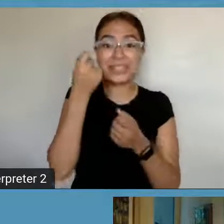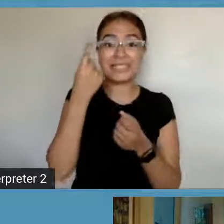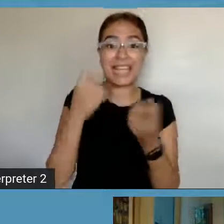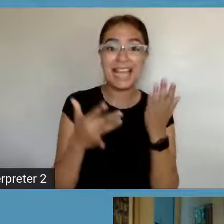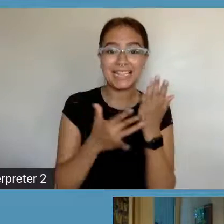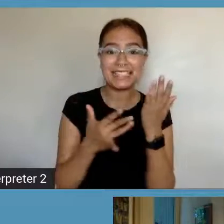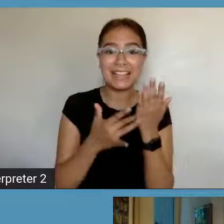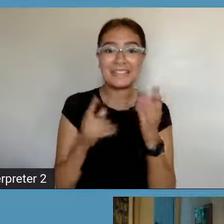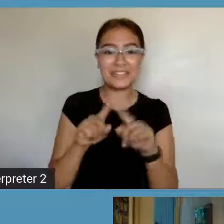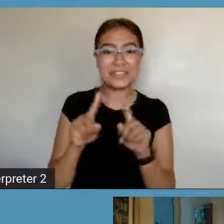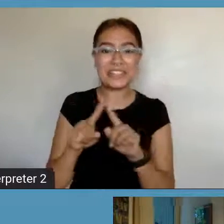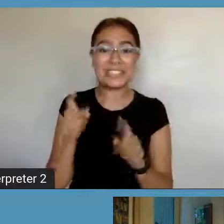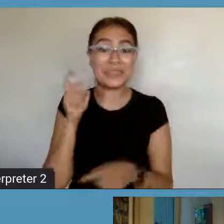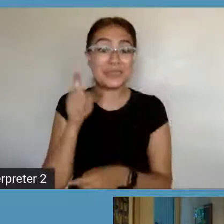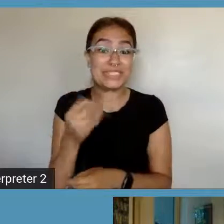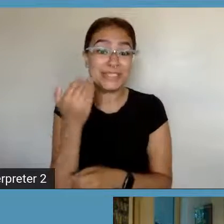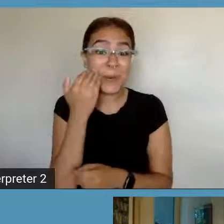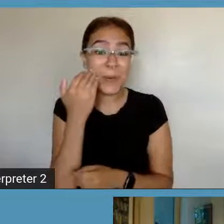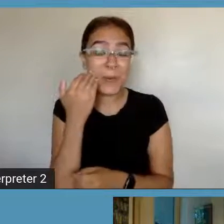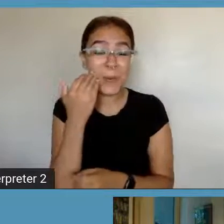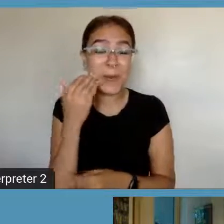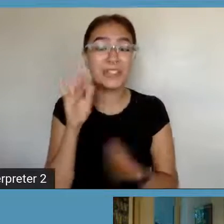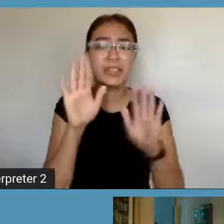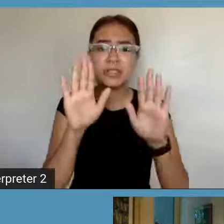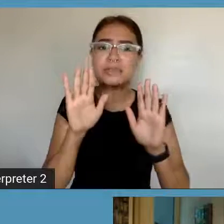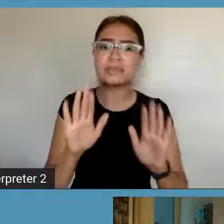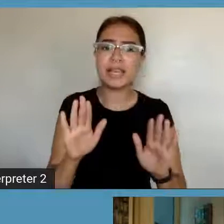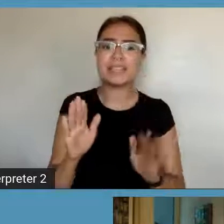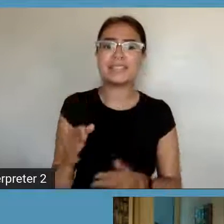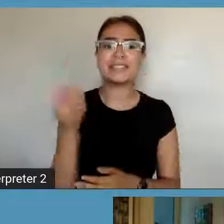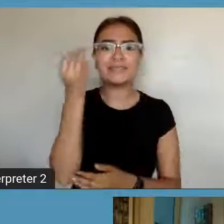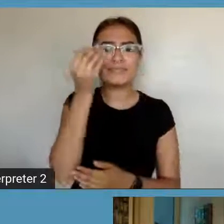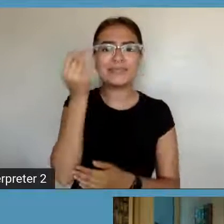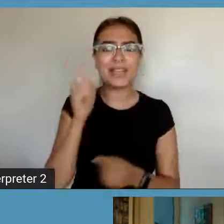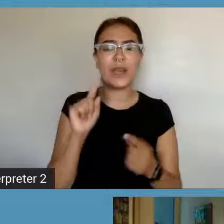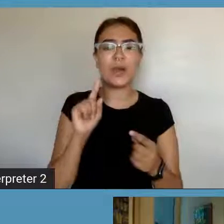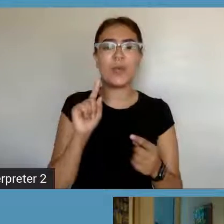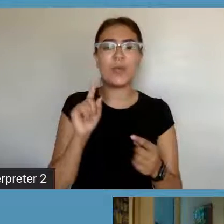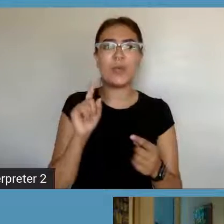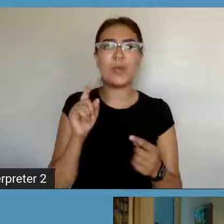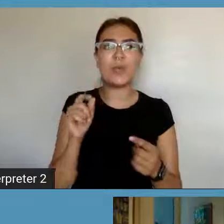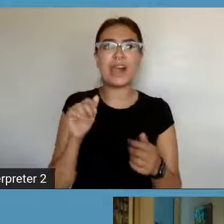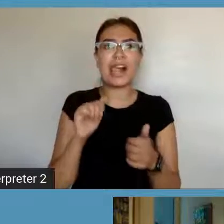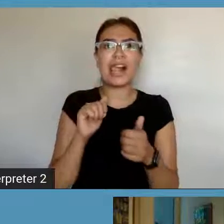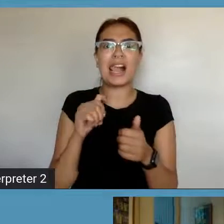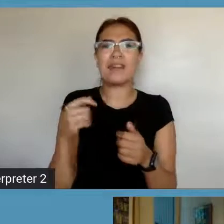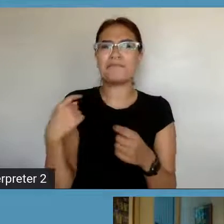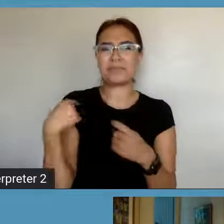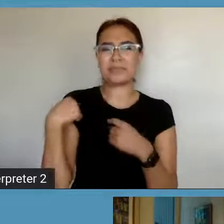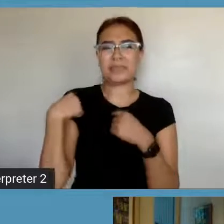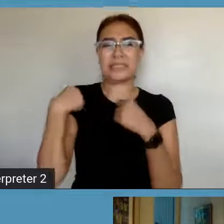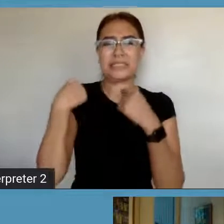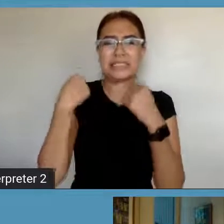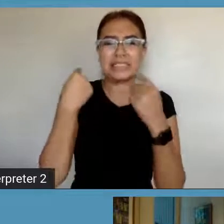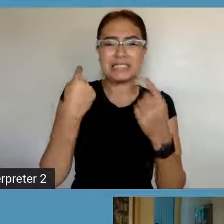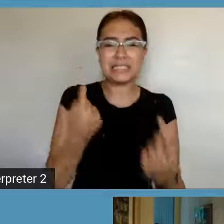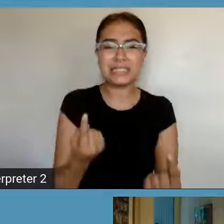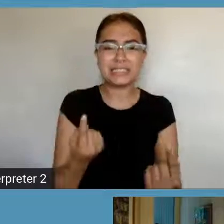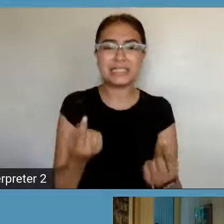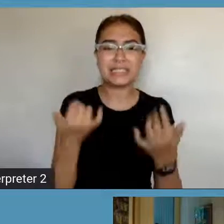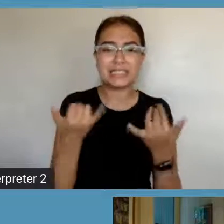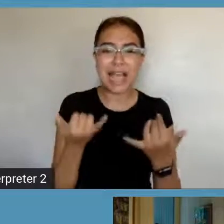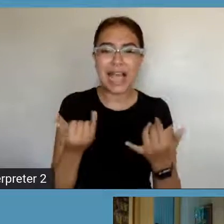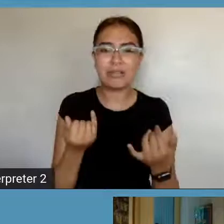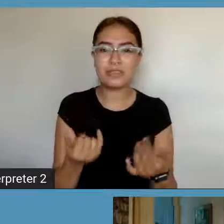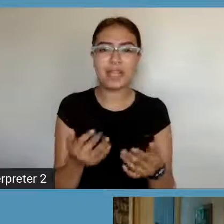And so it's amazing, you know, to think about how far we've come in the digitization process, how everything